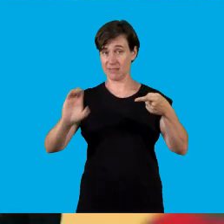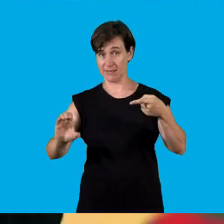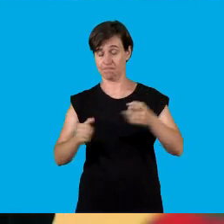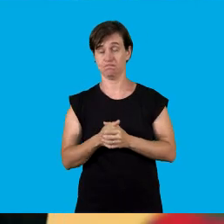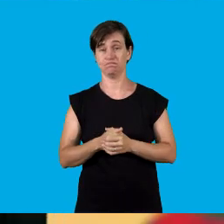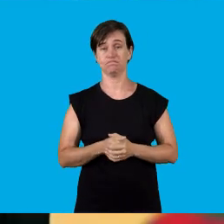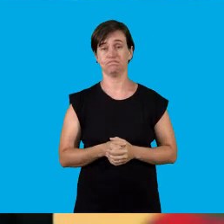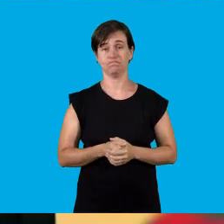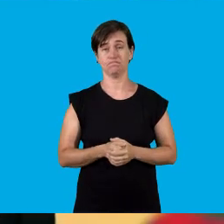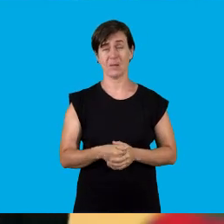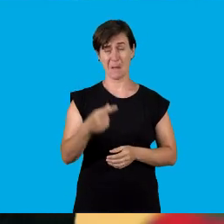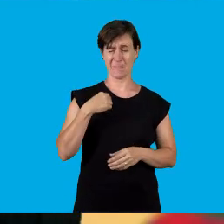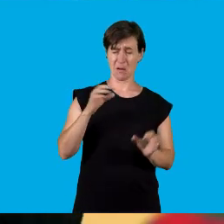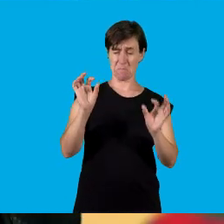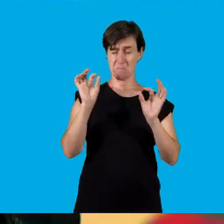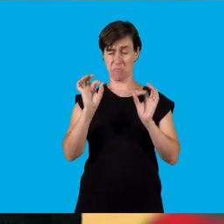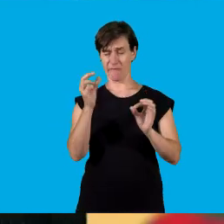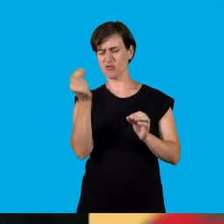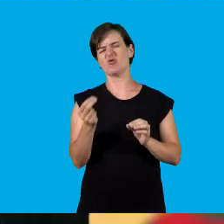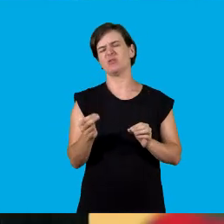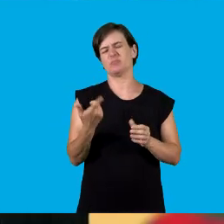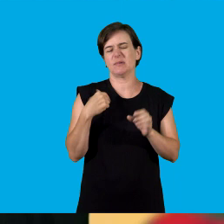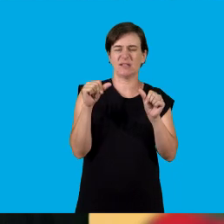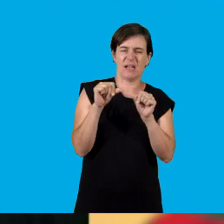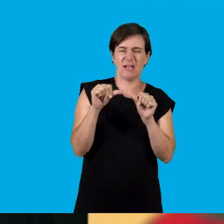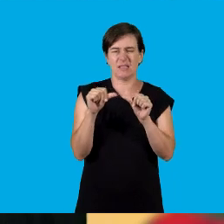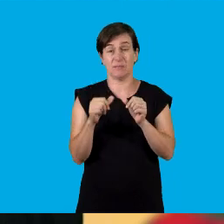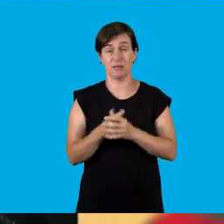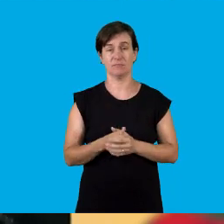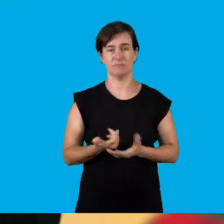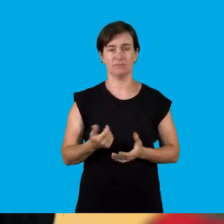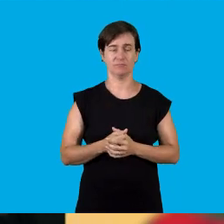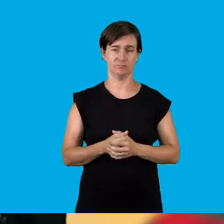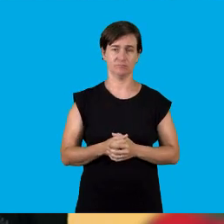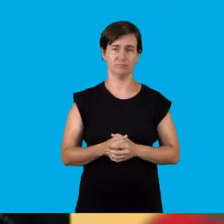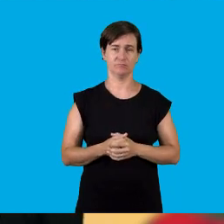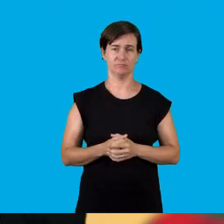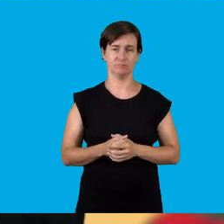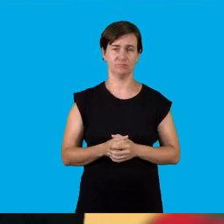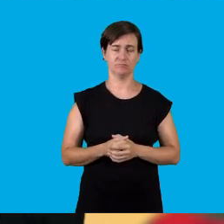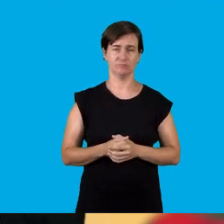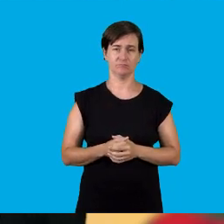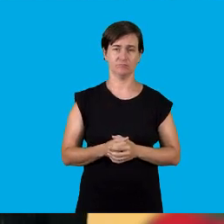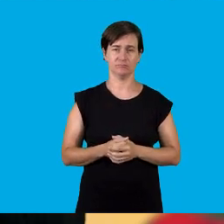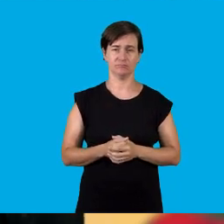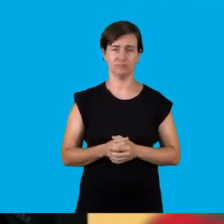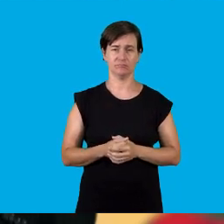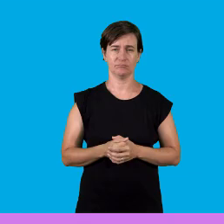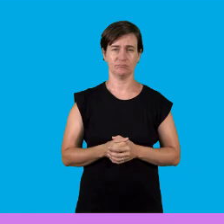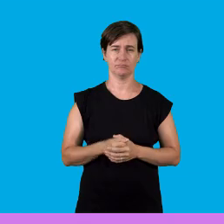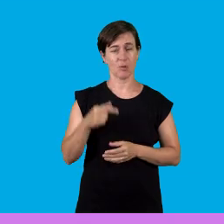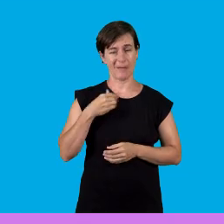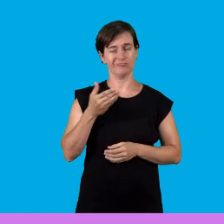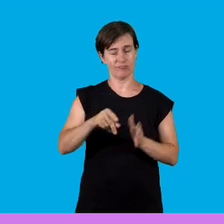I've said, I estimated and mine is not drawn perfectly, but this for you to get an idea, this is what we need to do. Okay, so there